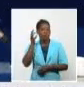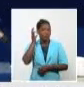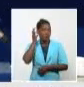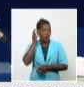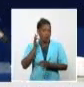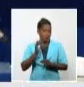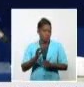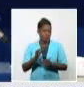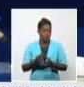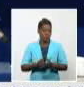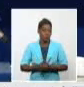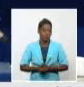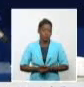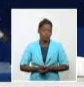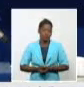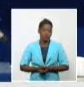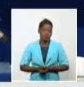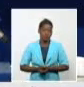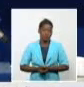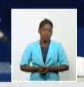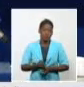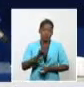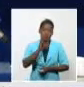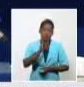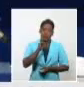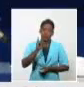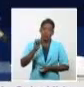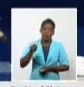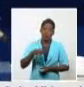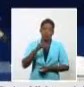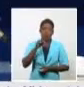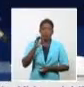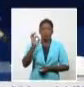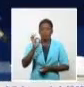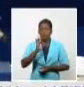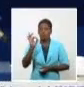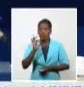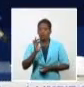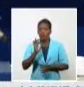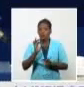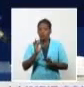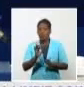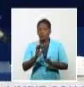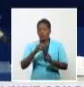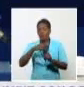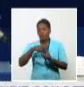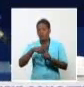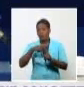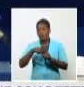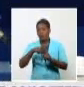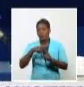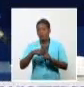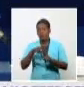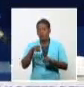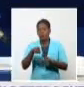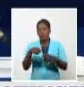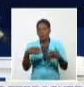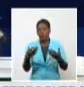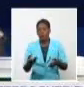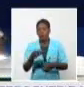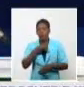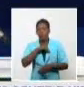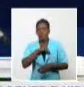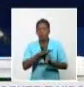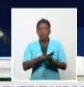66.6% of the positive cases were asymptomatic. That is, of the 36